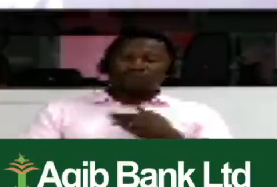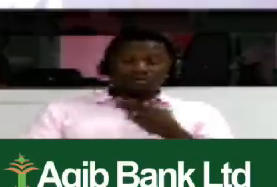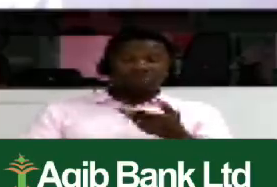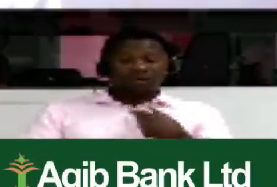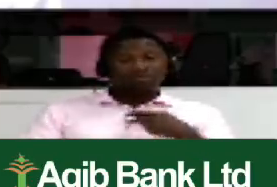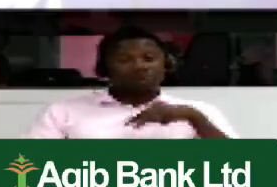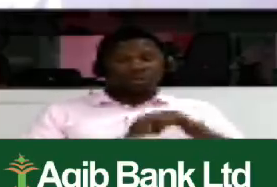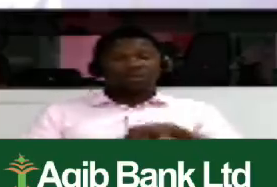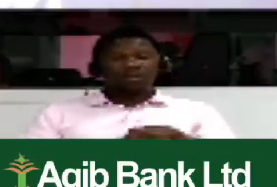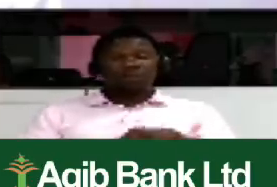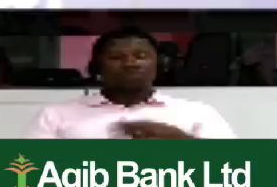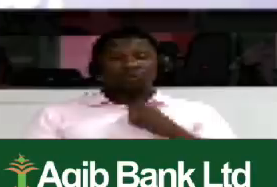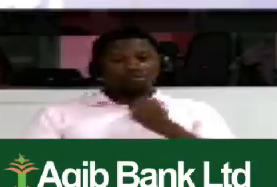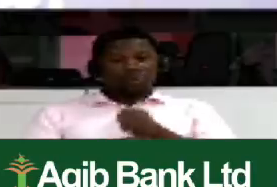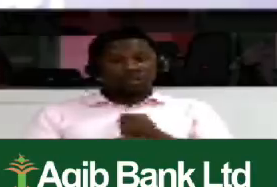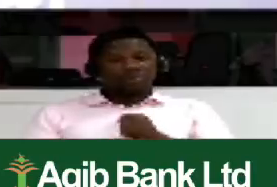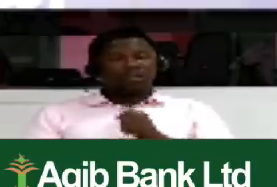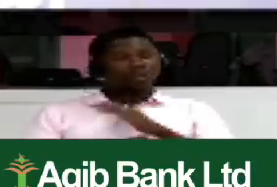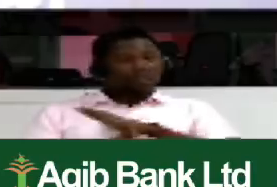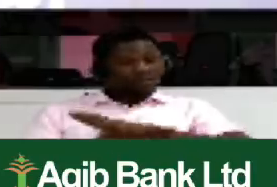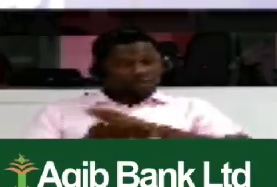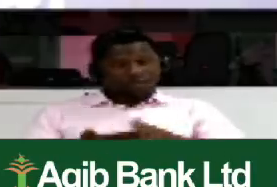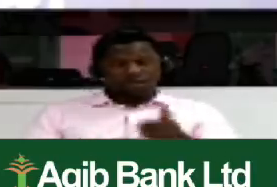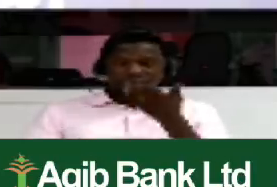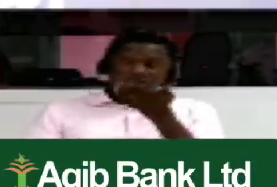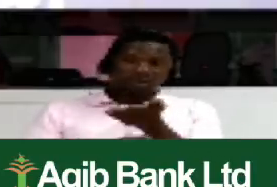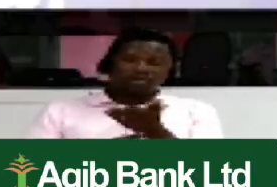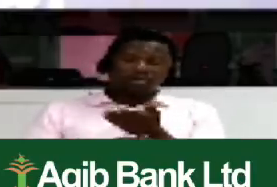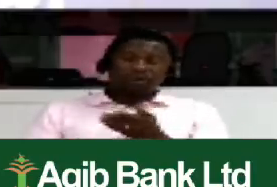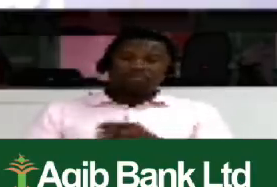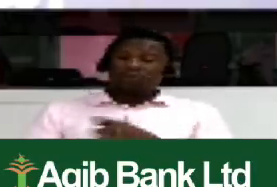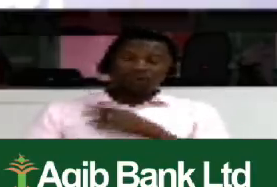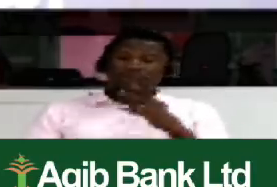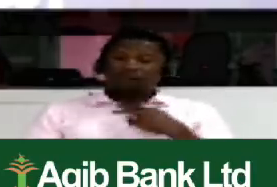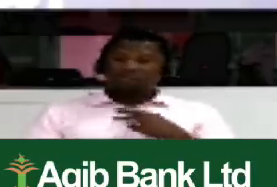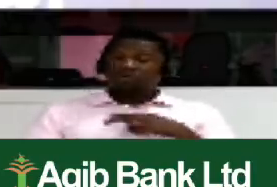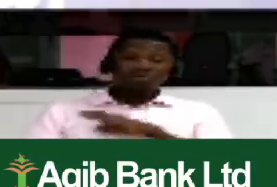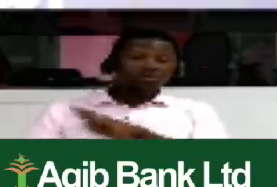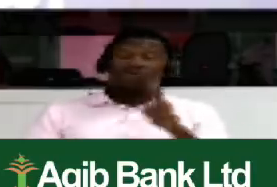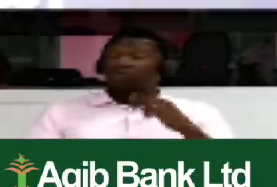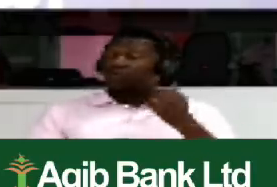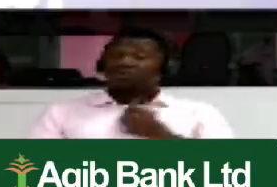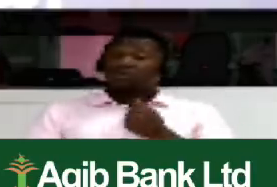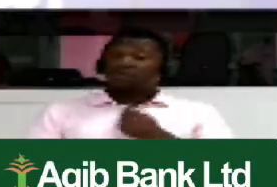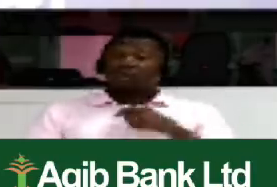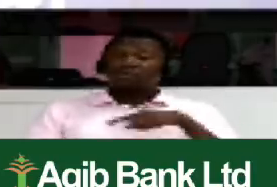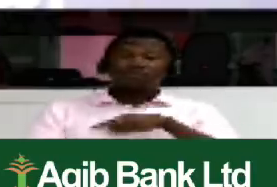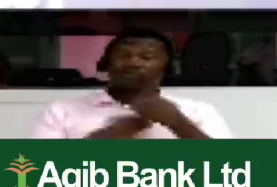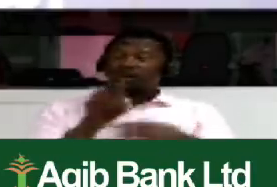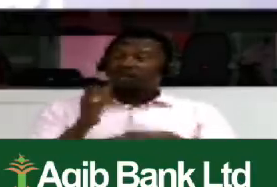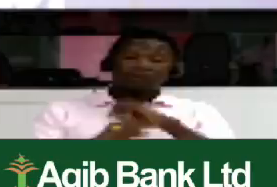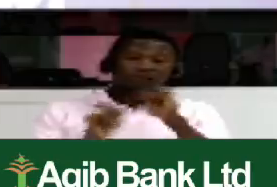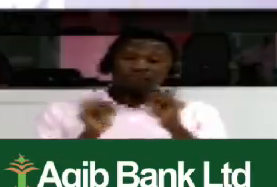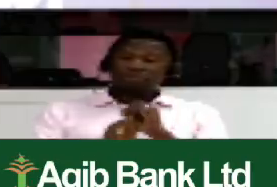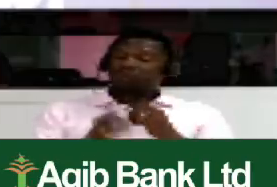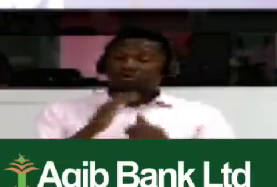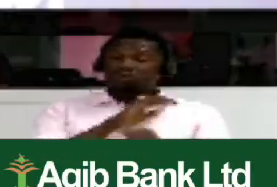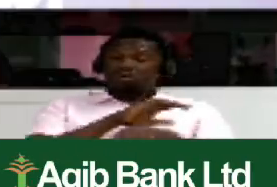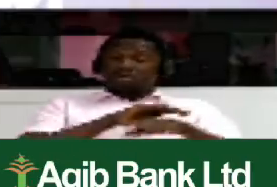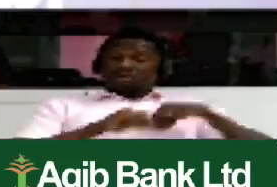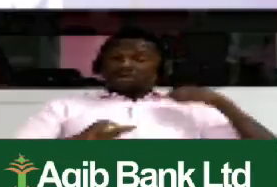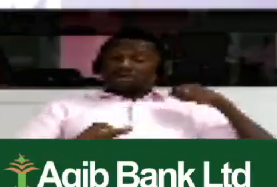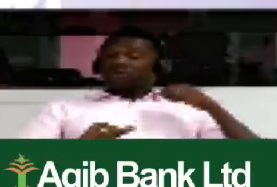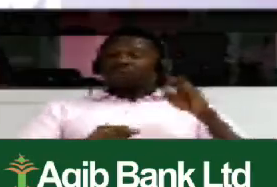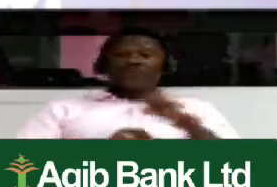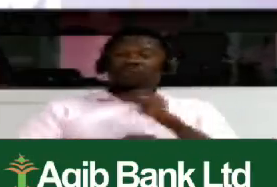that was our stance. We made it clear to them. Well, we are on a worthy cause, and we are not obviously going to back out, and